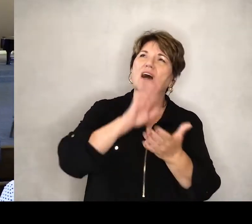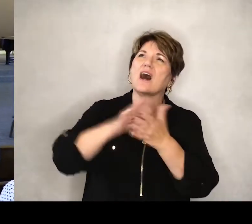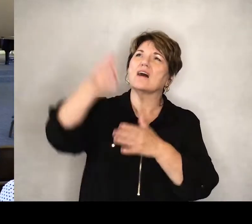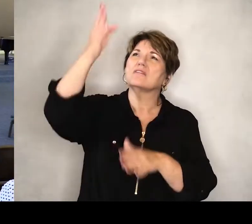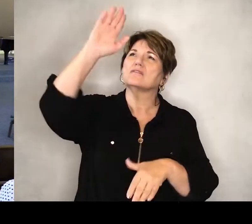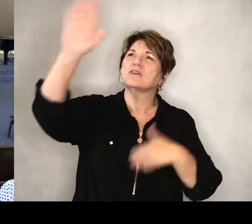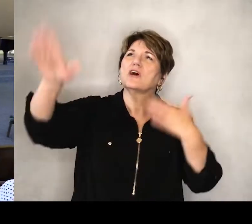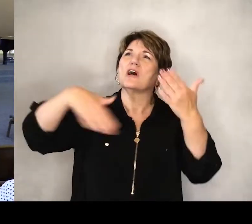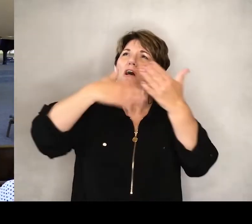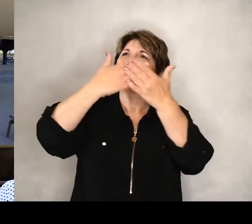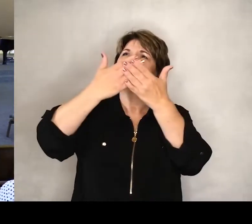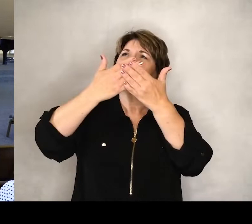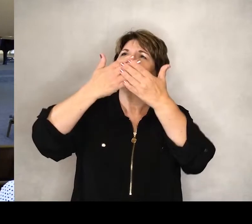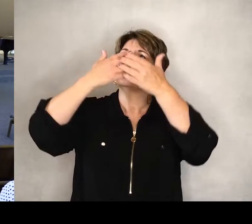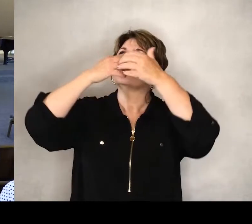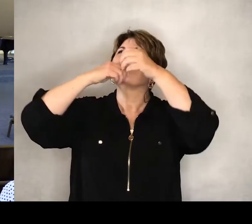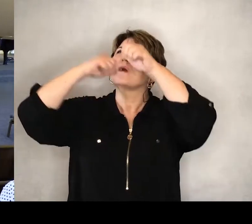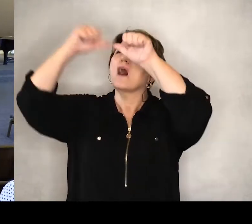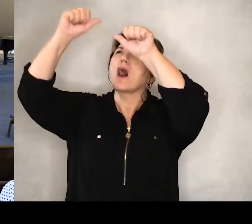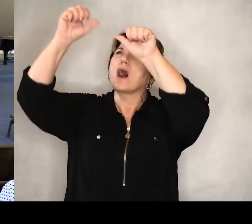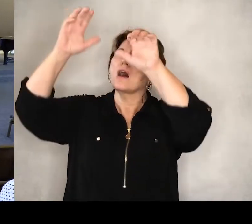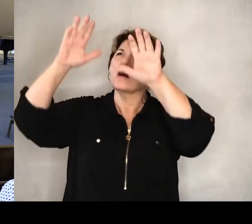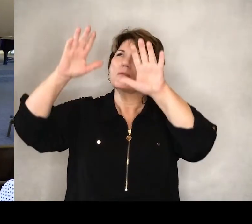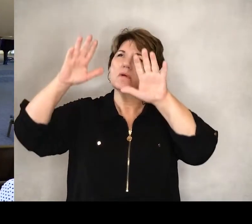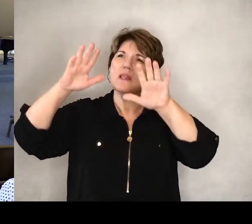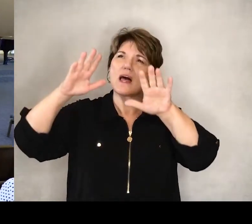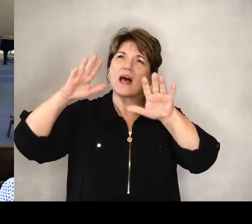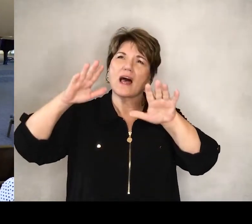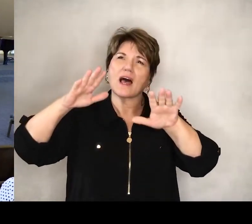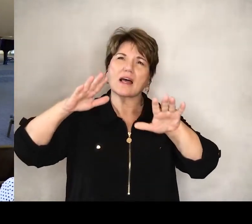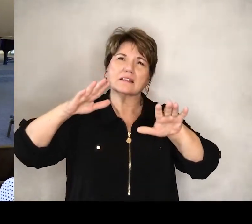Praise God from whom all